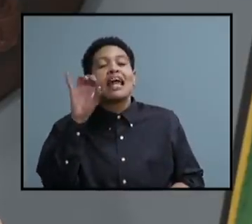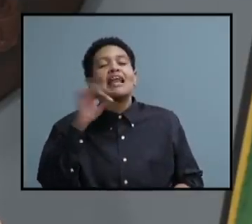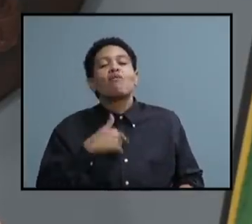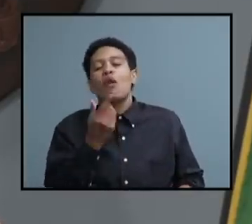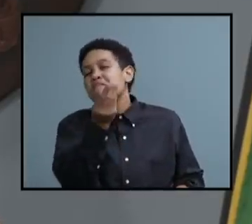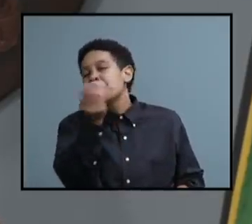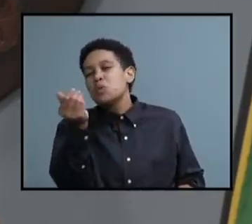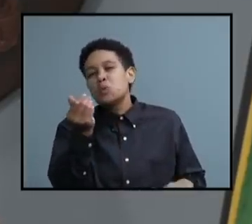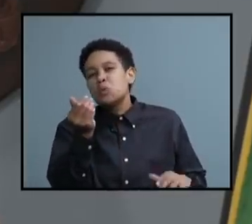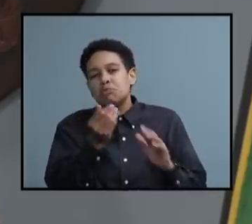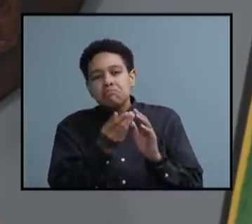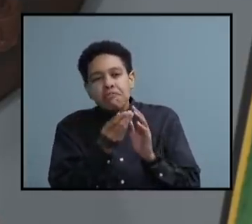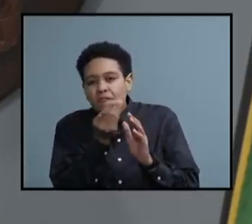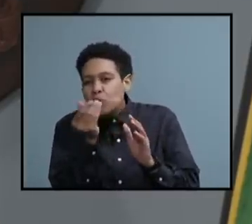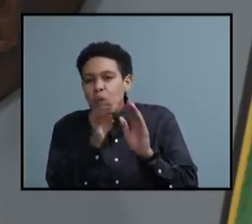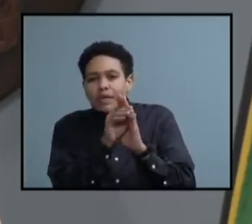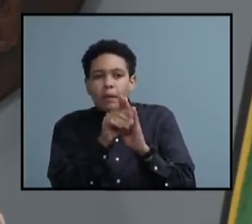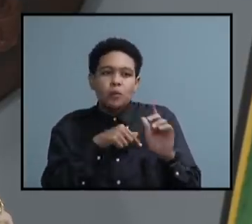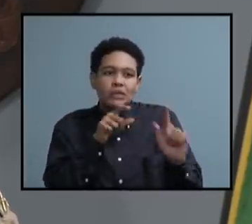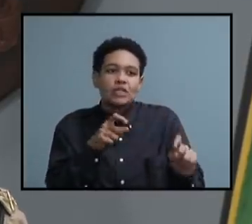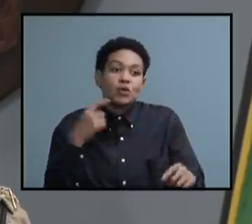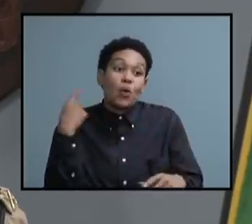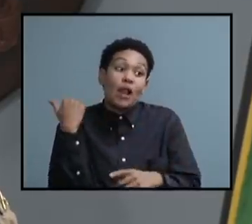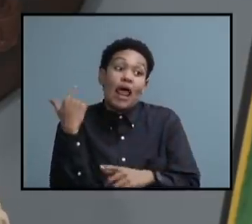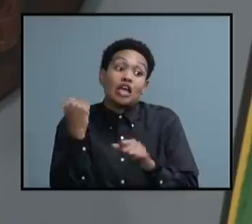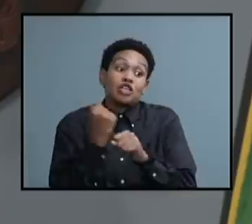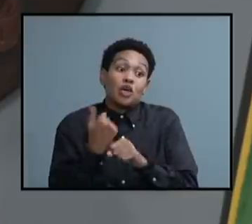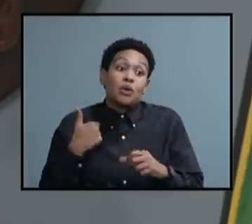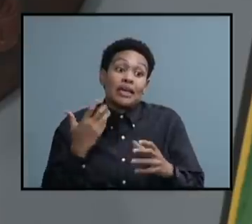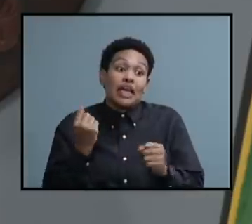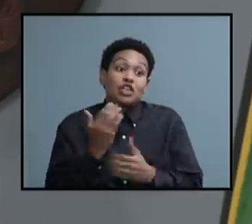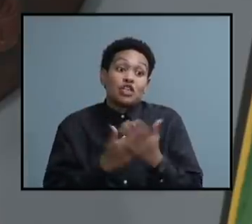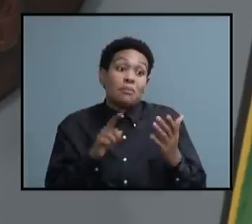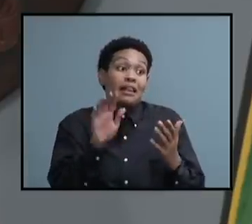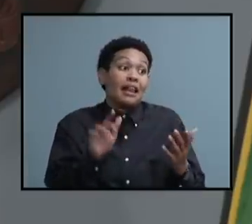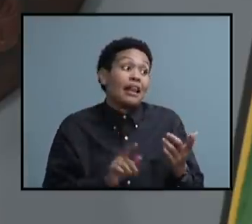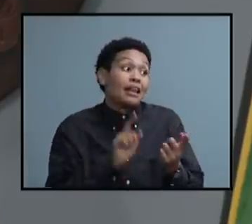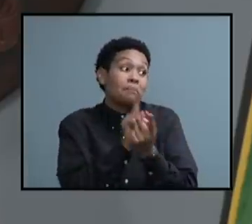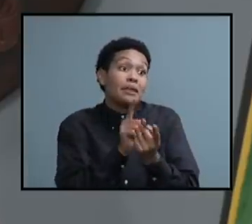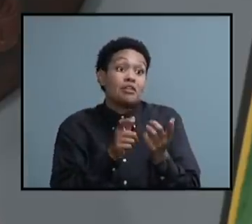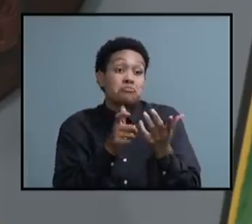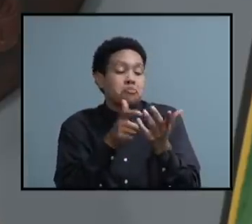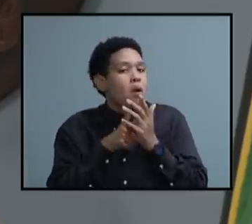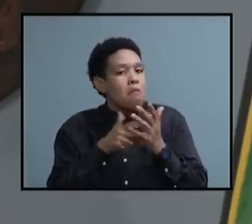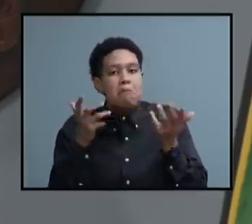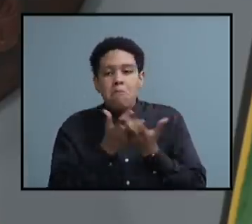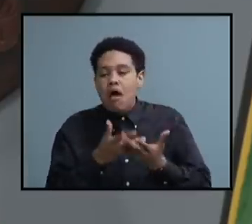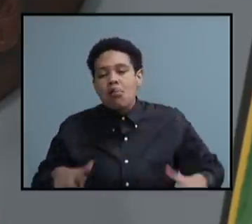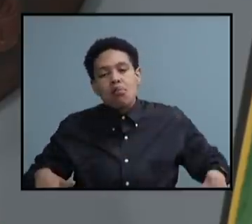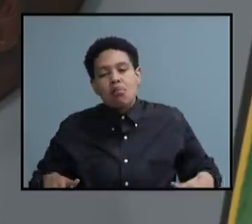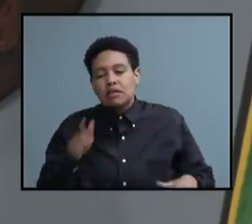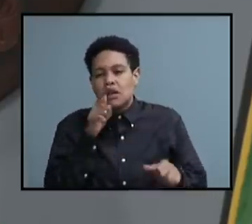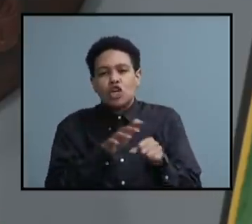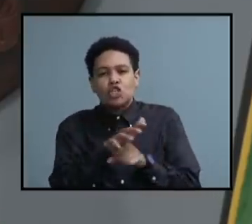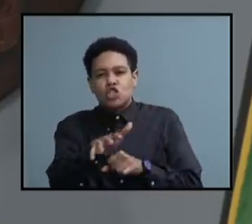that we have been testing. So last year we got some and they failed to meet the requirements. They were not